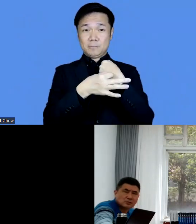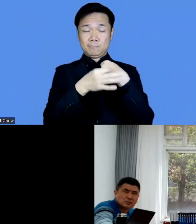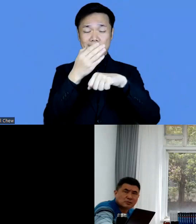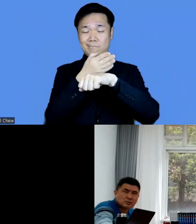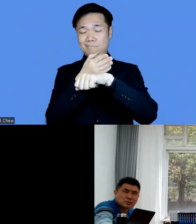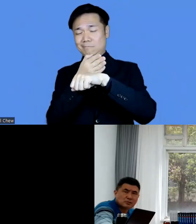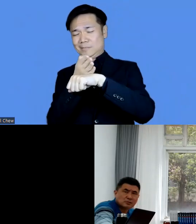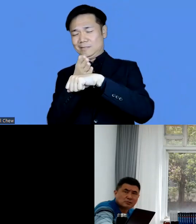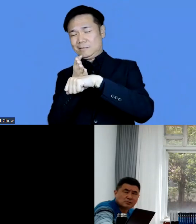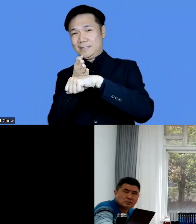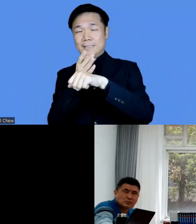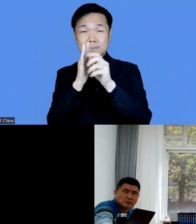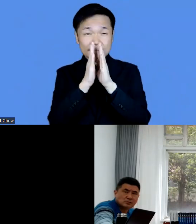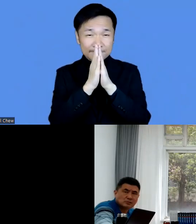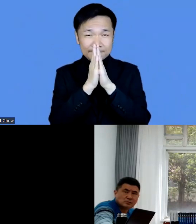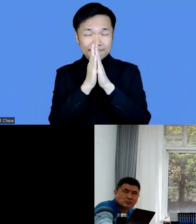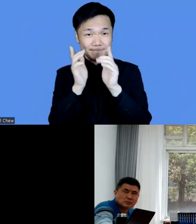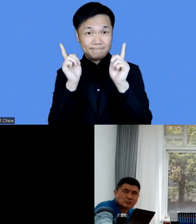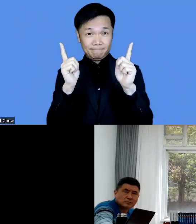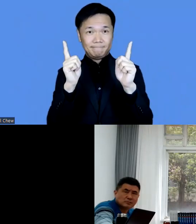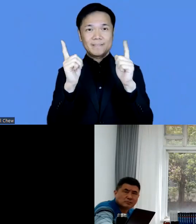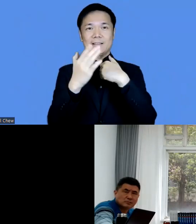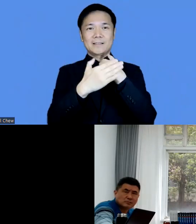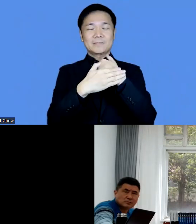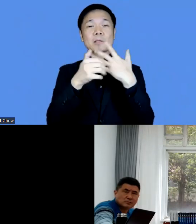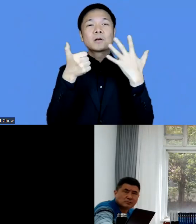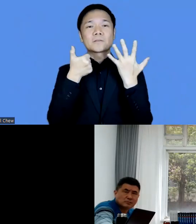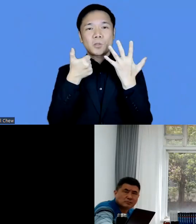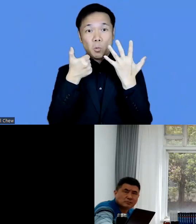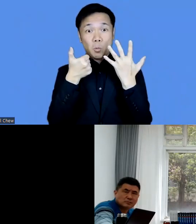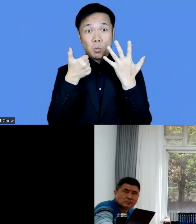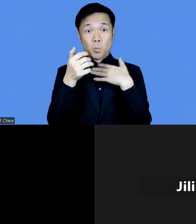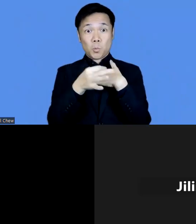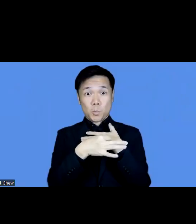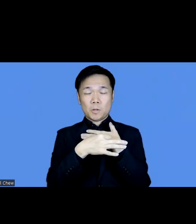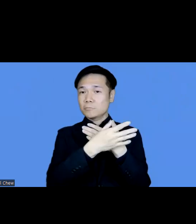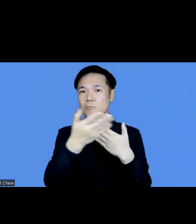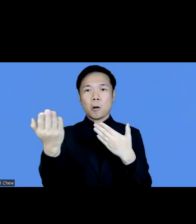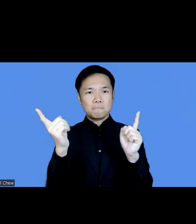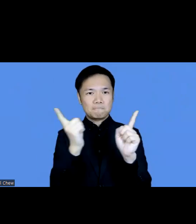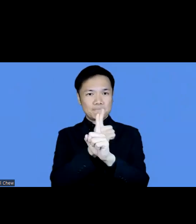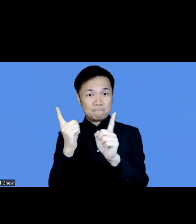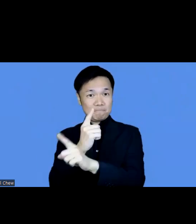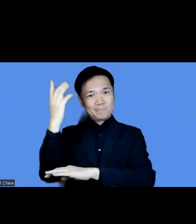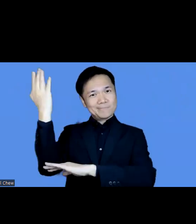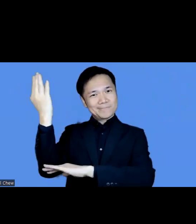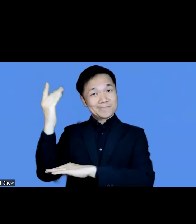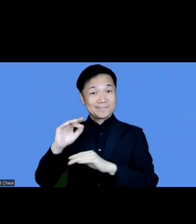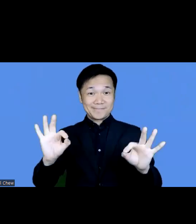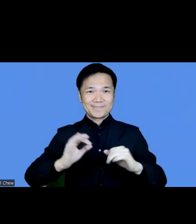order to have sufficient time for discussion and closing remarks by all of you. Once